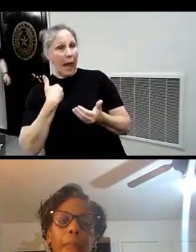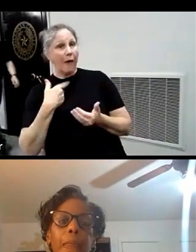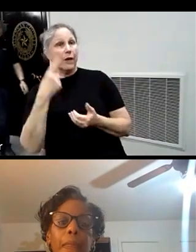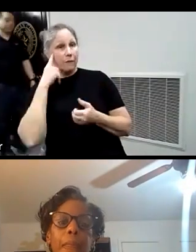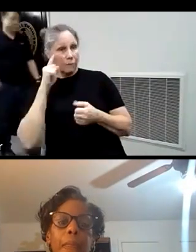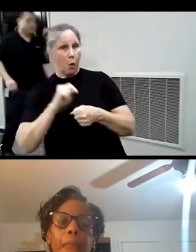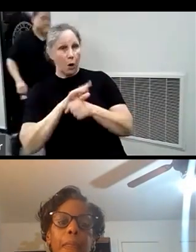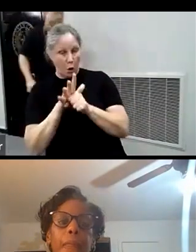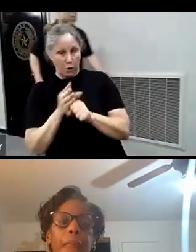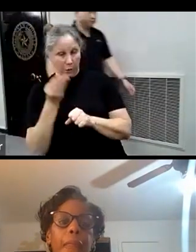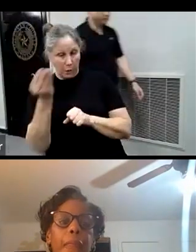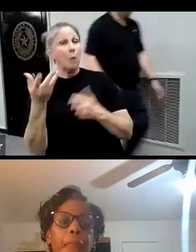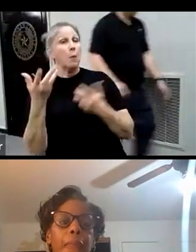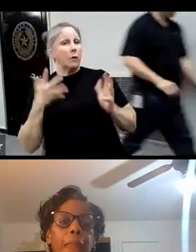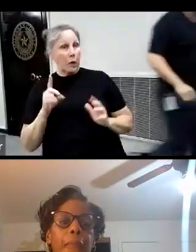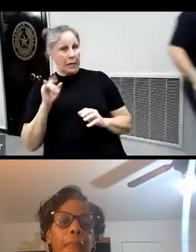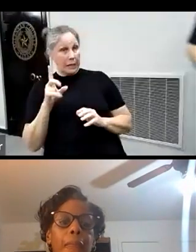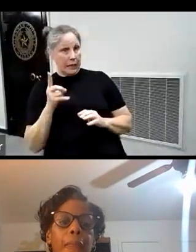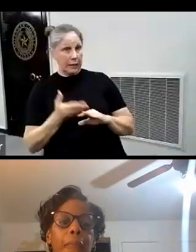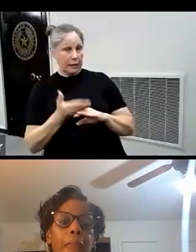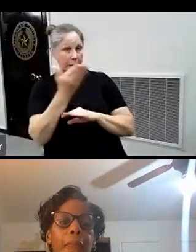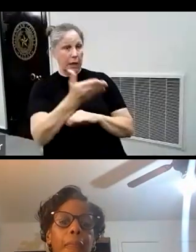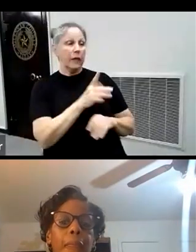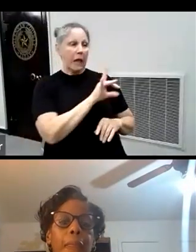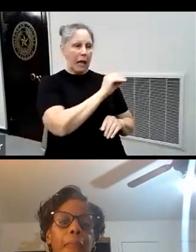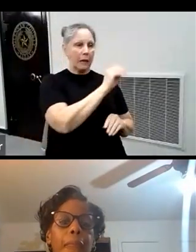with the rules.